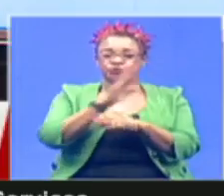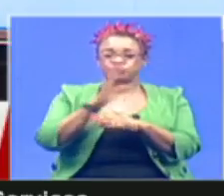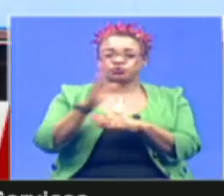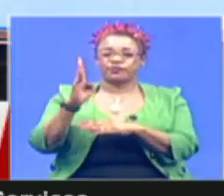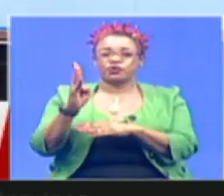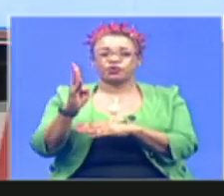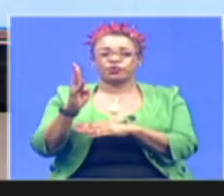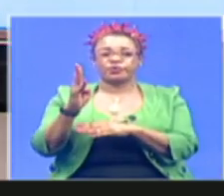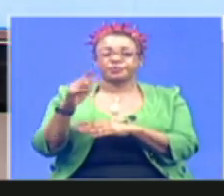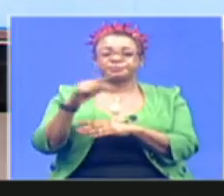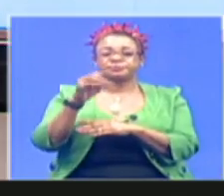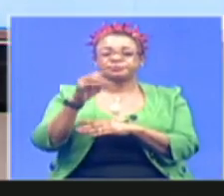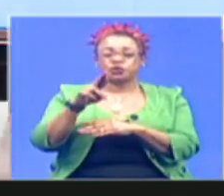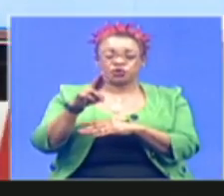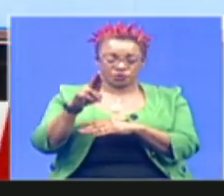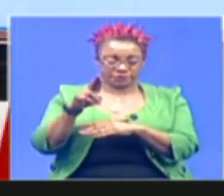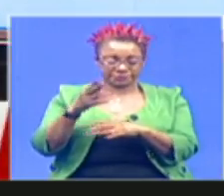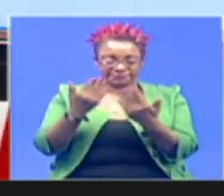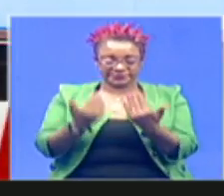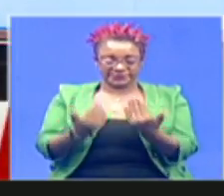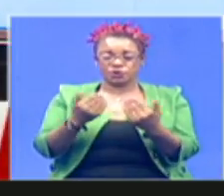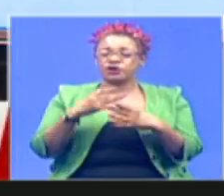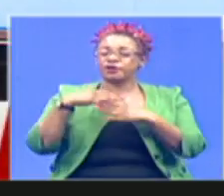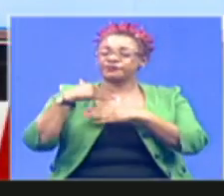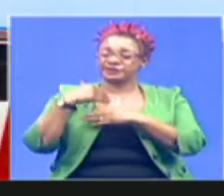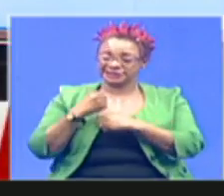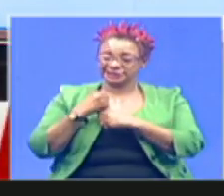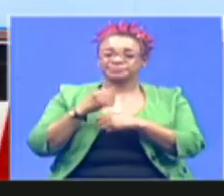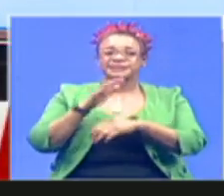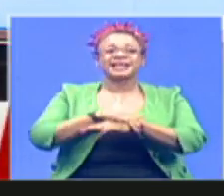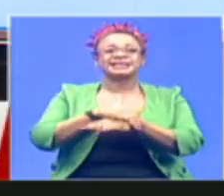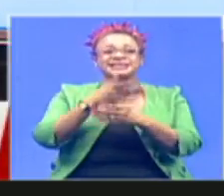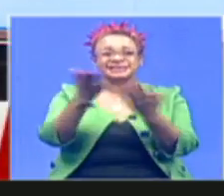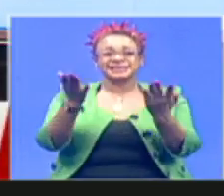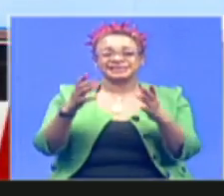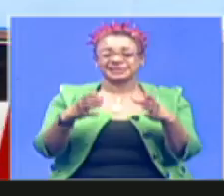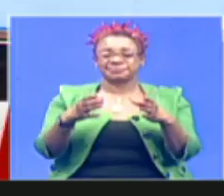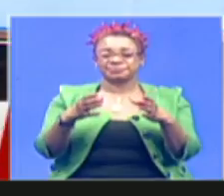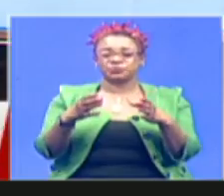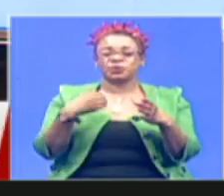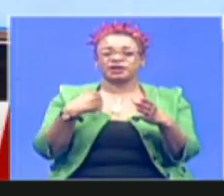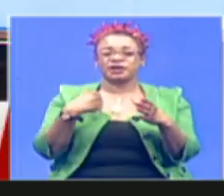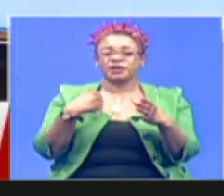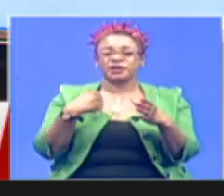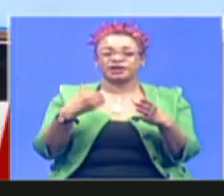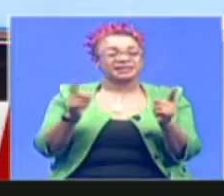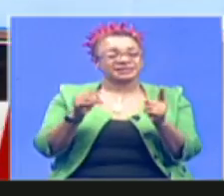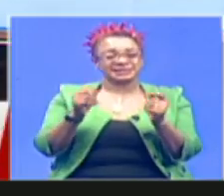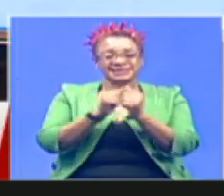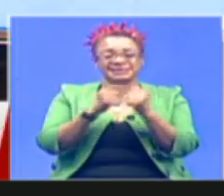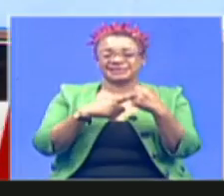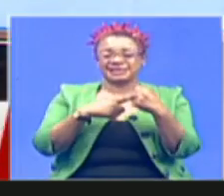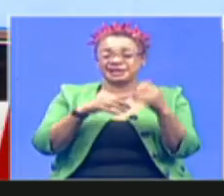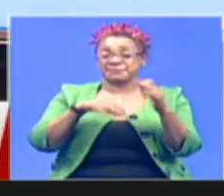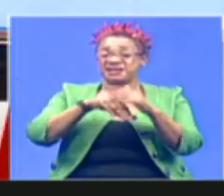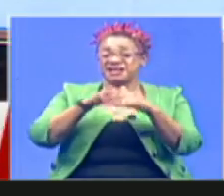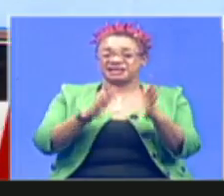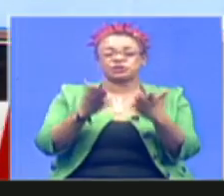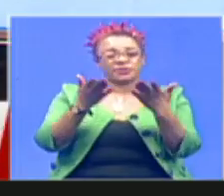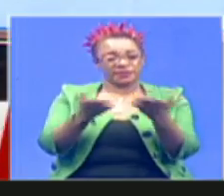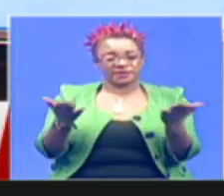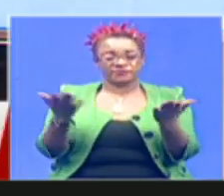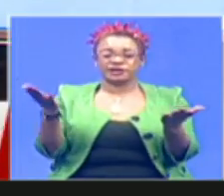Moving on, Gor Mahia head coach Steve Pollack is confident that his team will sail past Aigle Noir despite only 16 players available for the